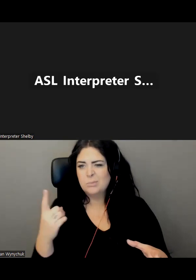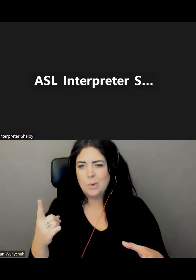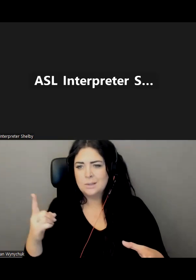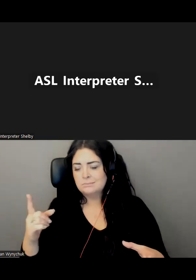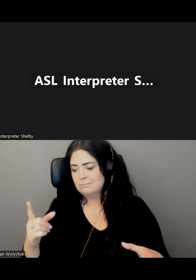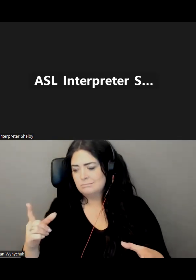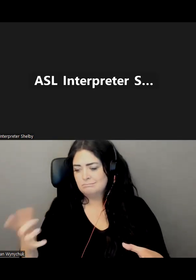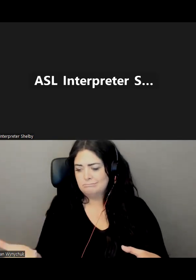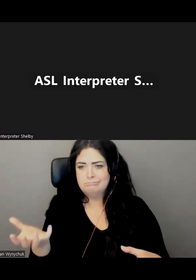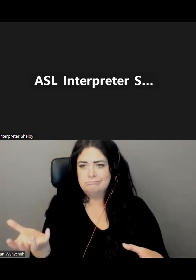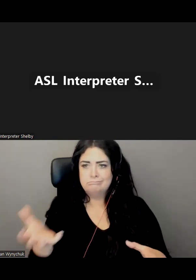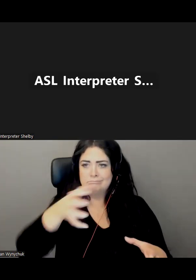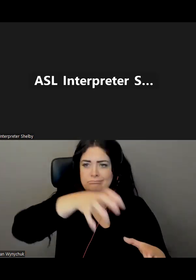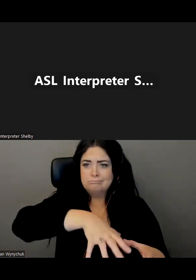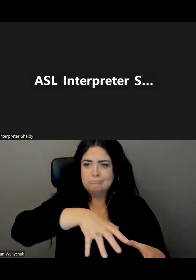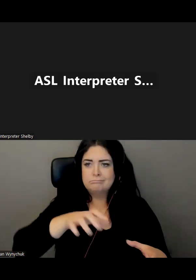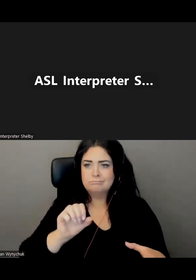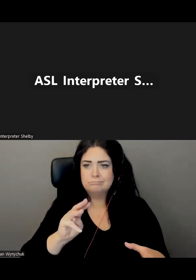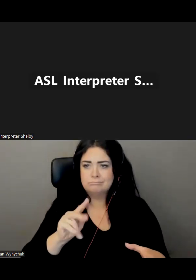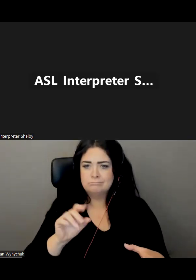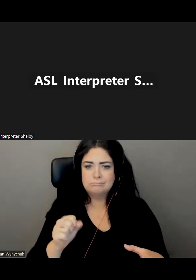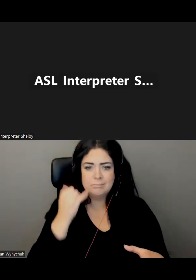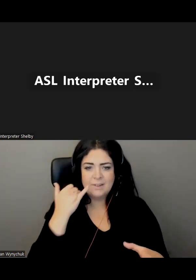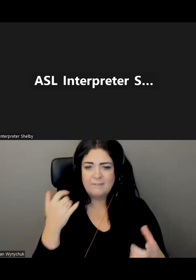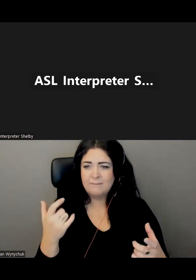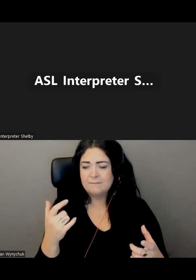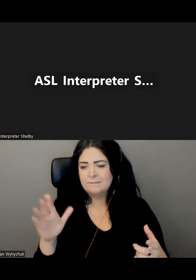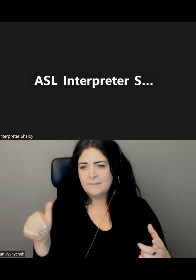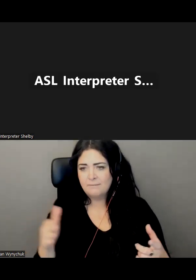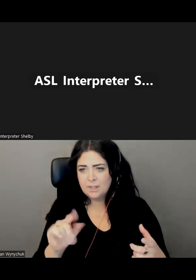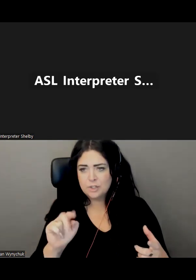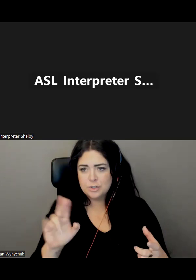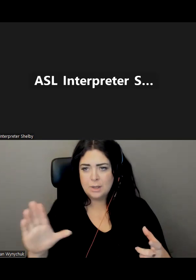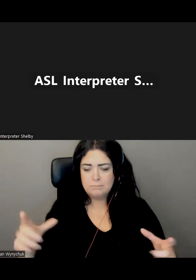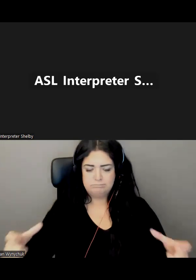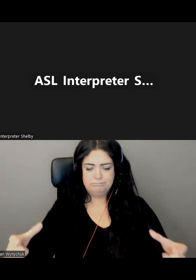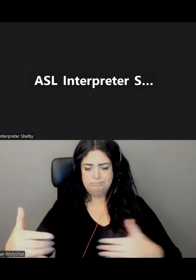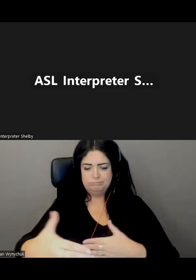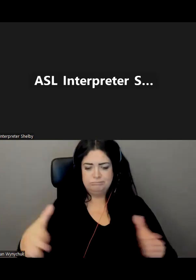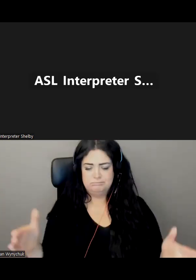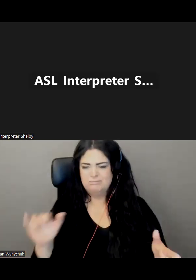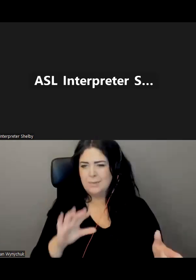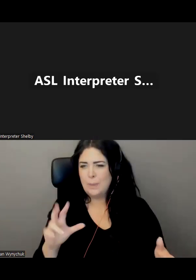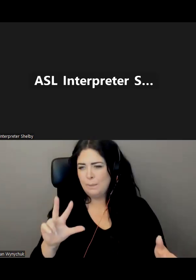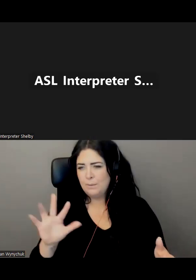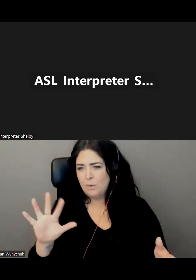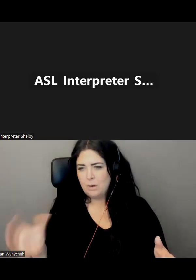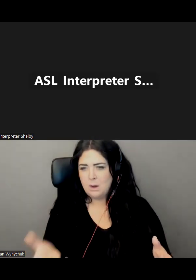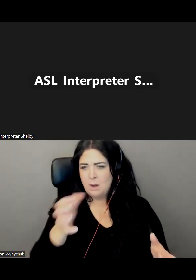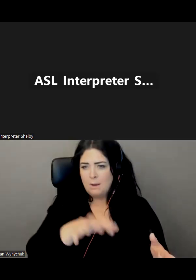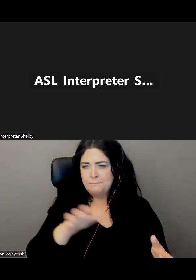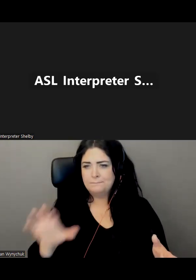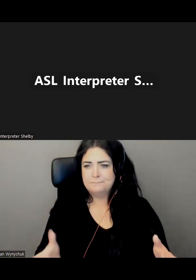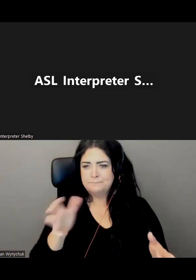handful. If you have a fish tub, you're probably going to want, say, like 3 or 4 handfuls. So it